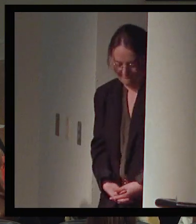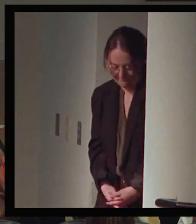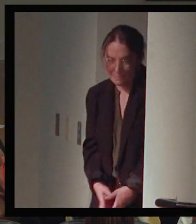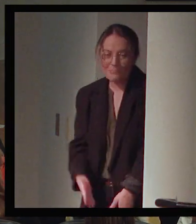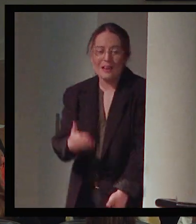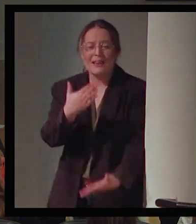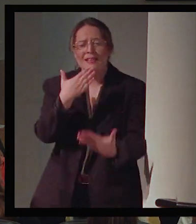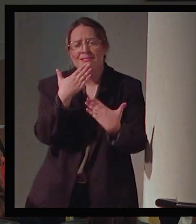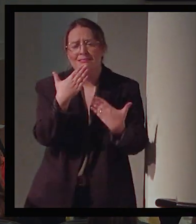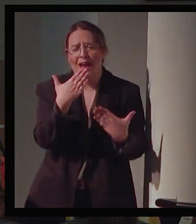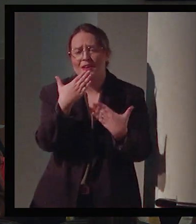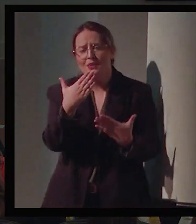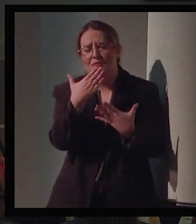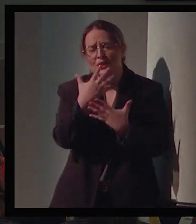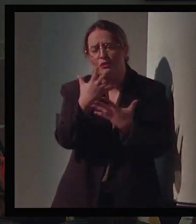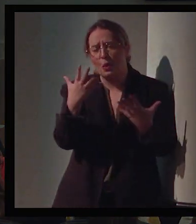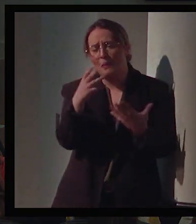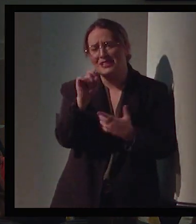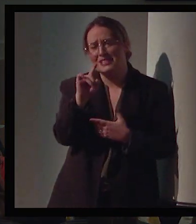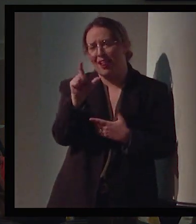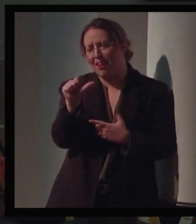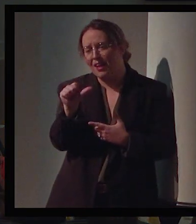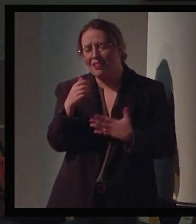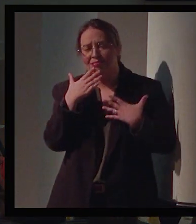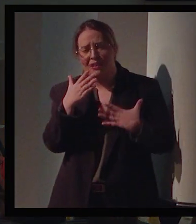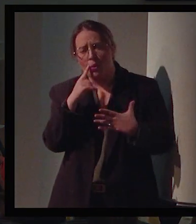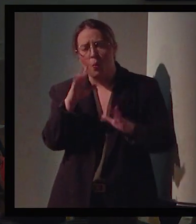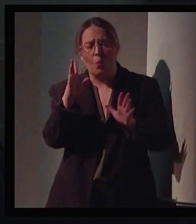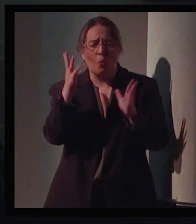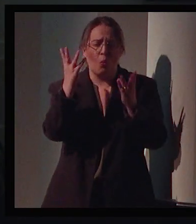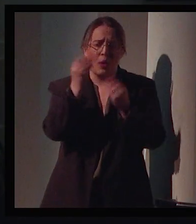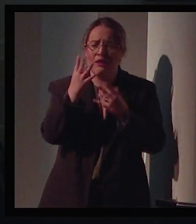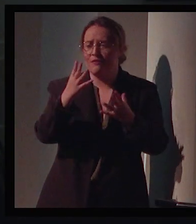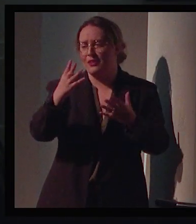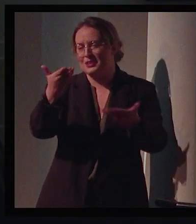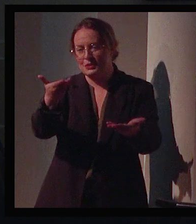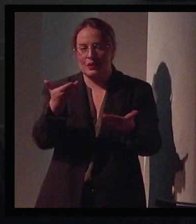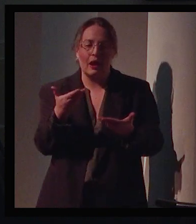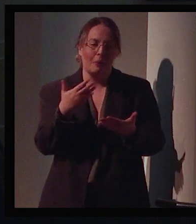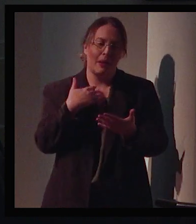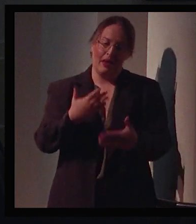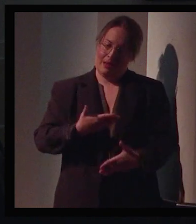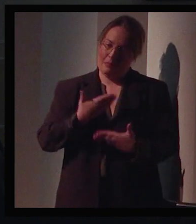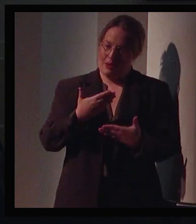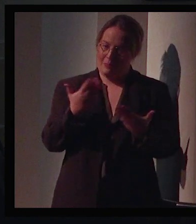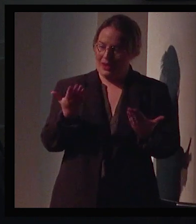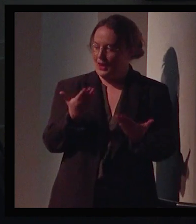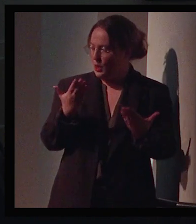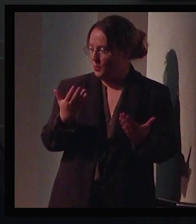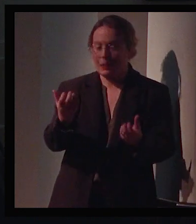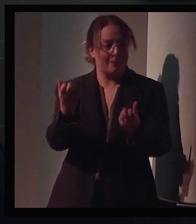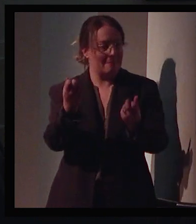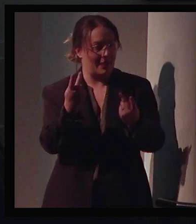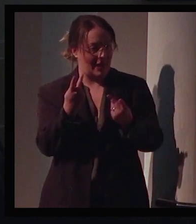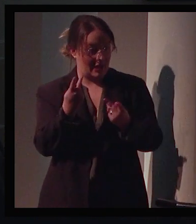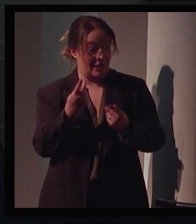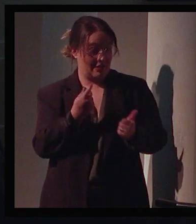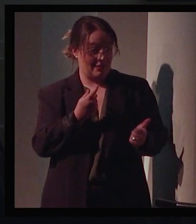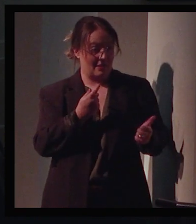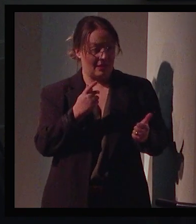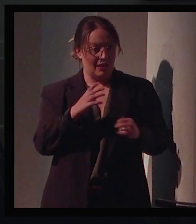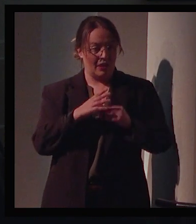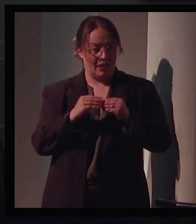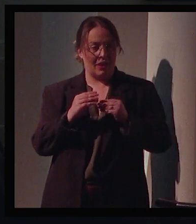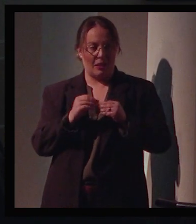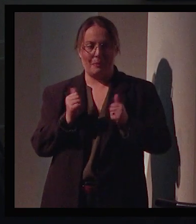Thank you. Thank you so much, Della, for such a lovely introduction. I'm so happy to be here, to be back in Columbia, in fact,